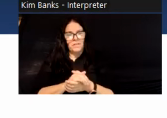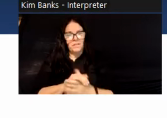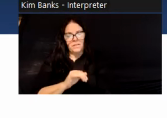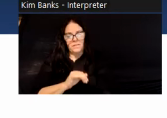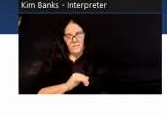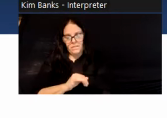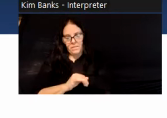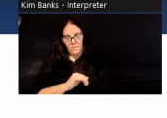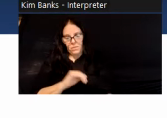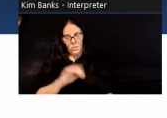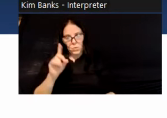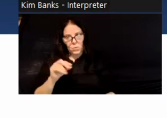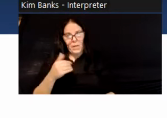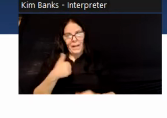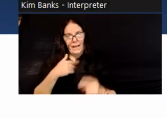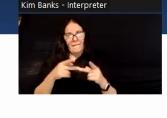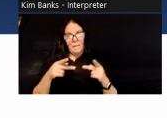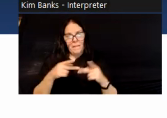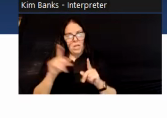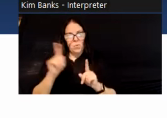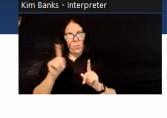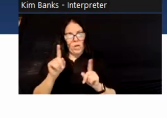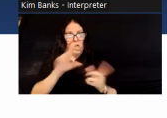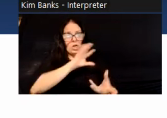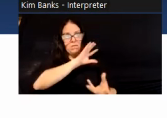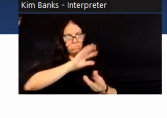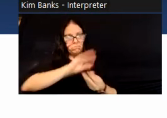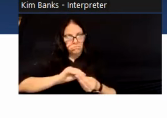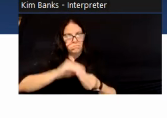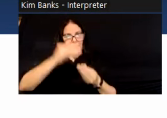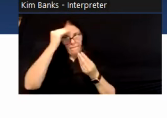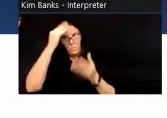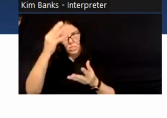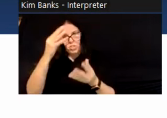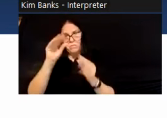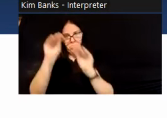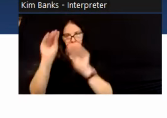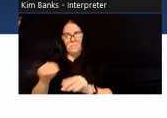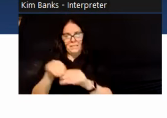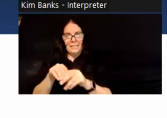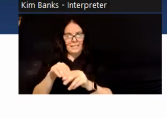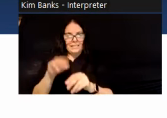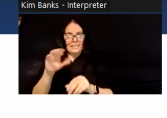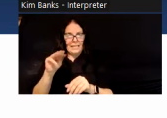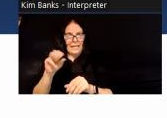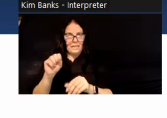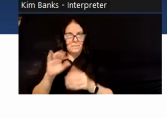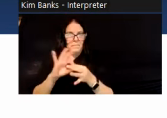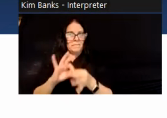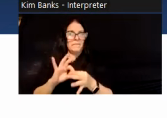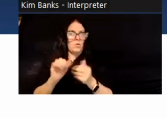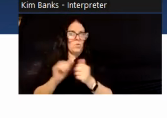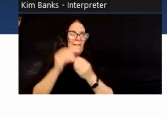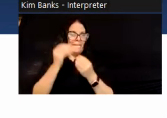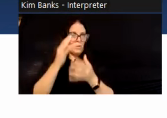There is a place where aggregate data is entered into CAMS in terms of